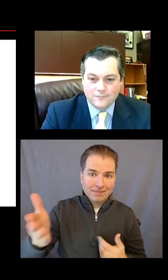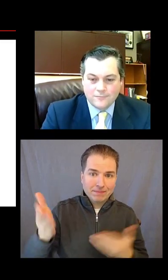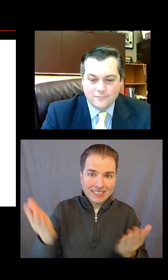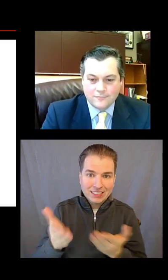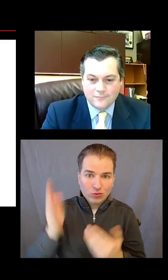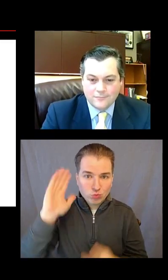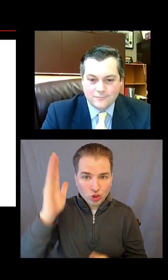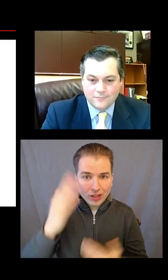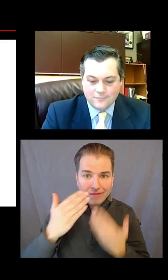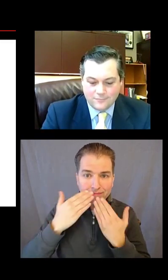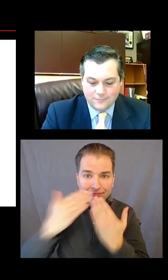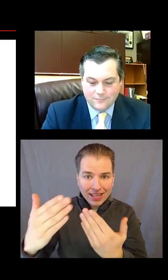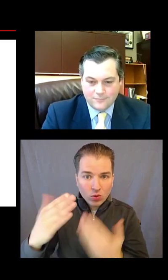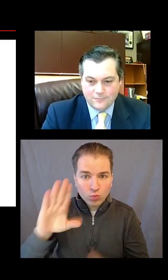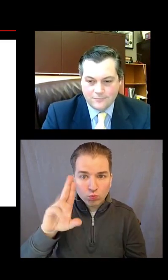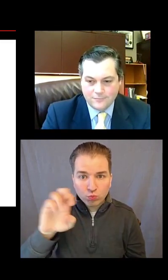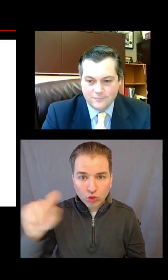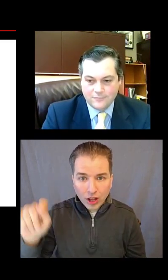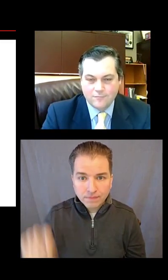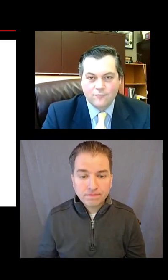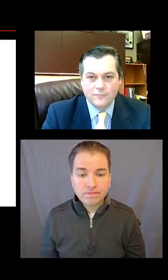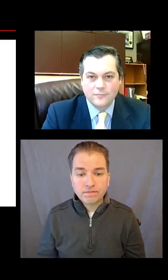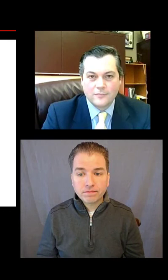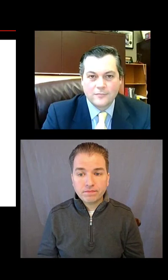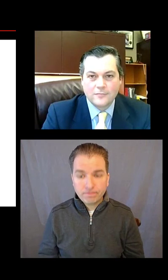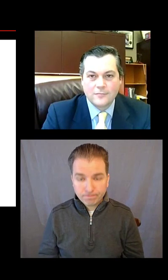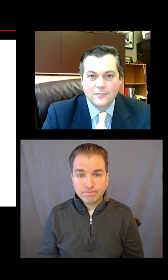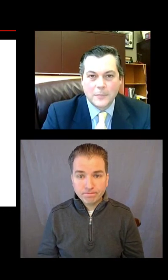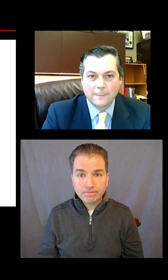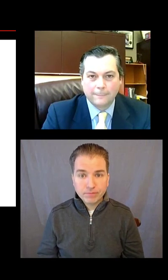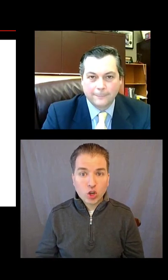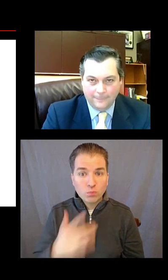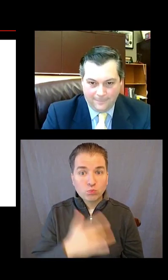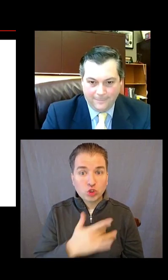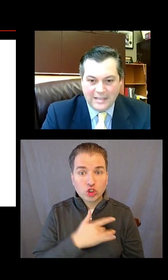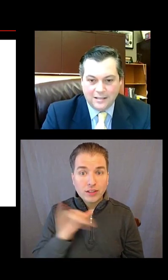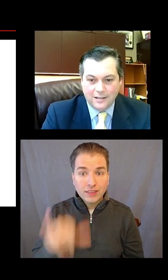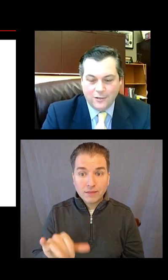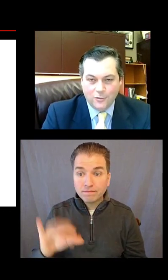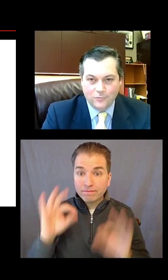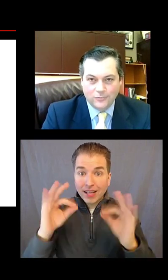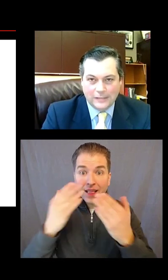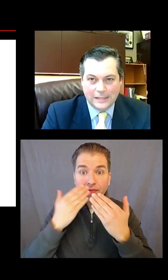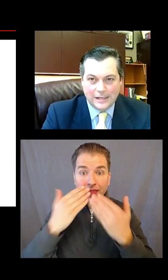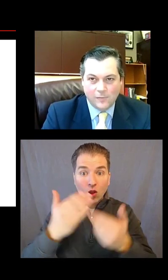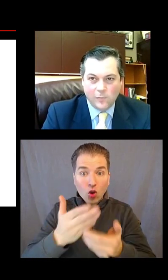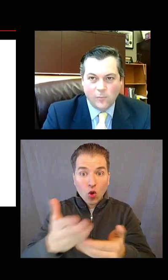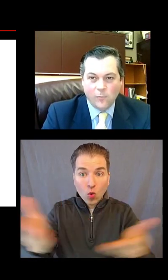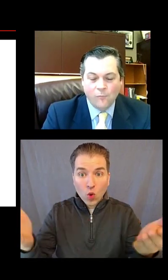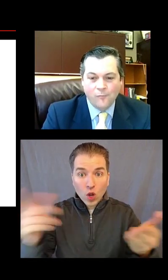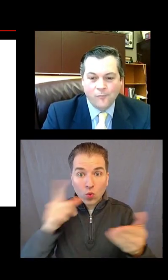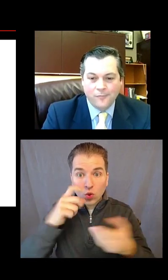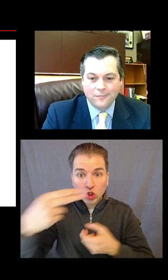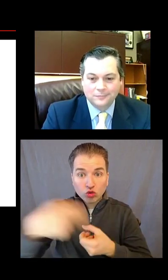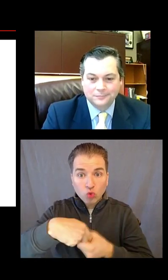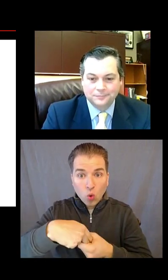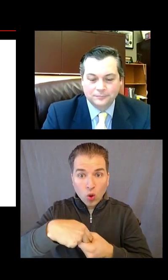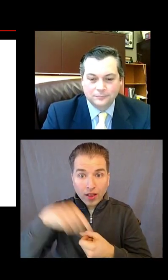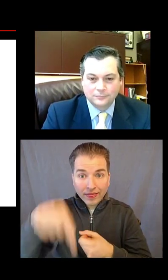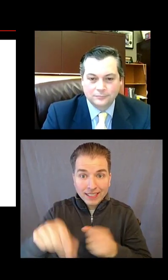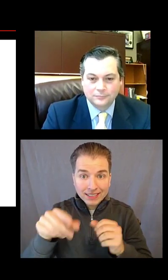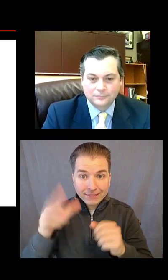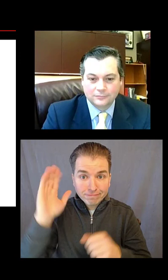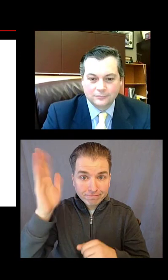it's always great to have him do our presentations. Thank you very much, Brett. We appreciate that. And thank